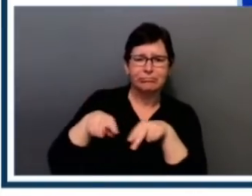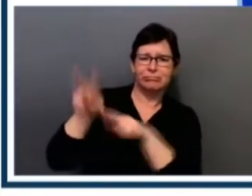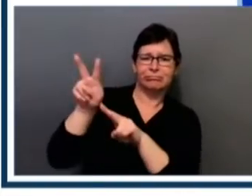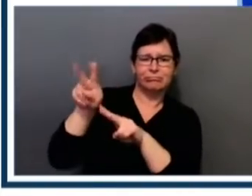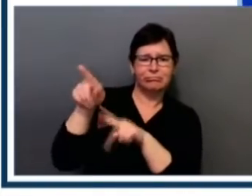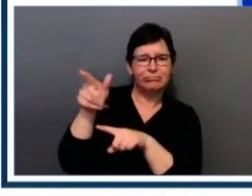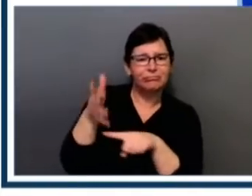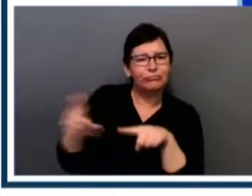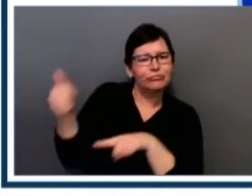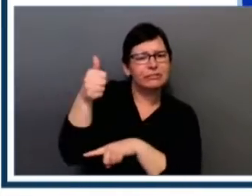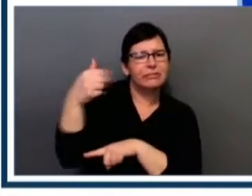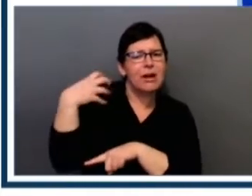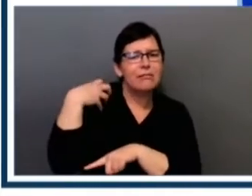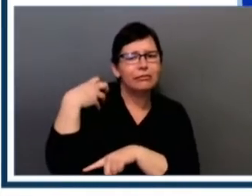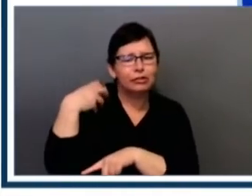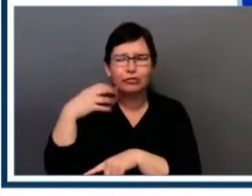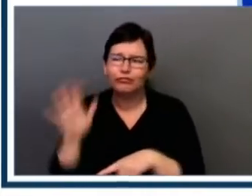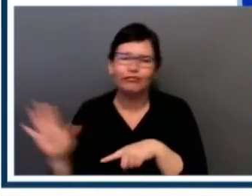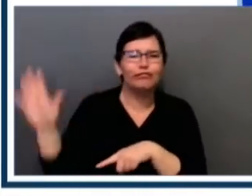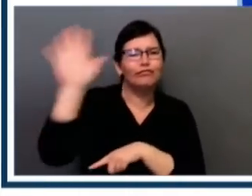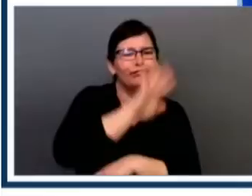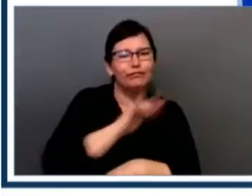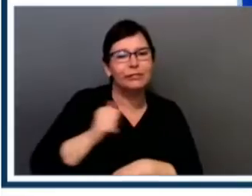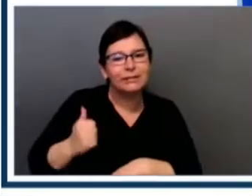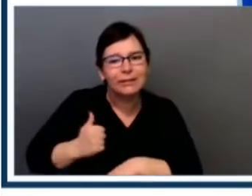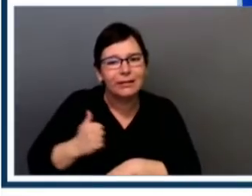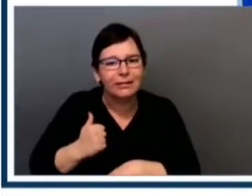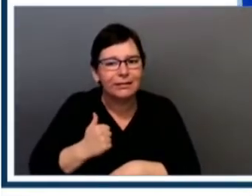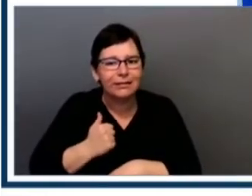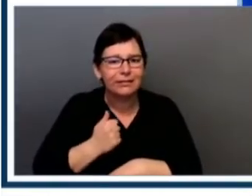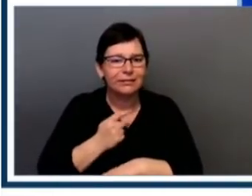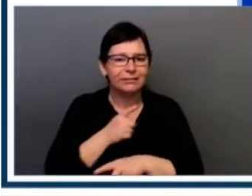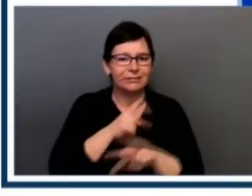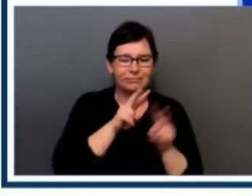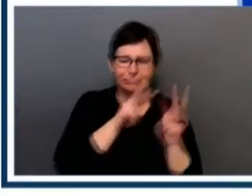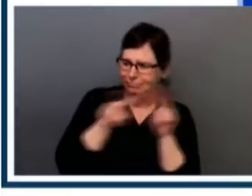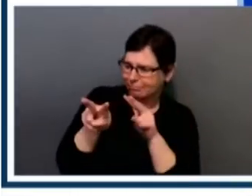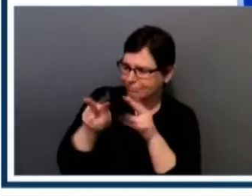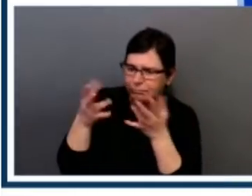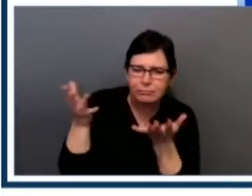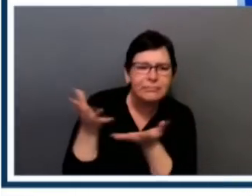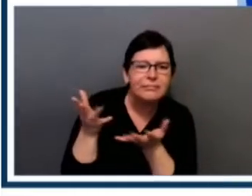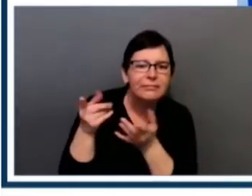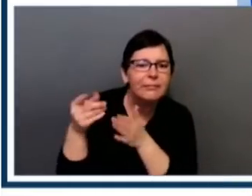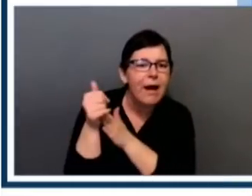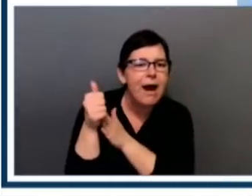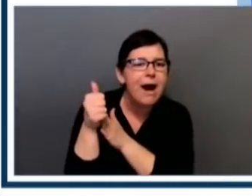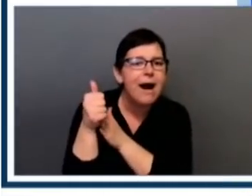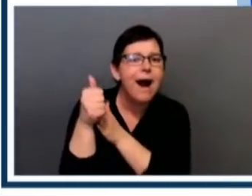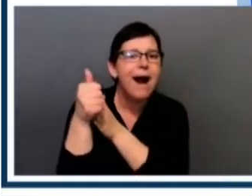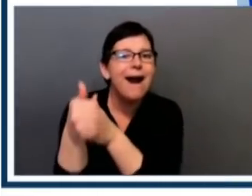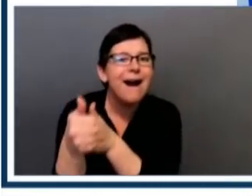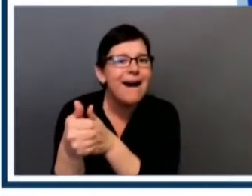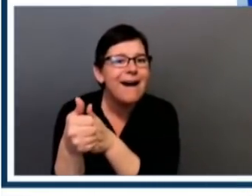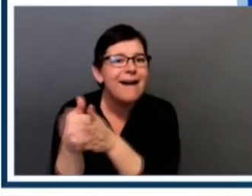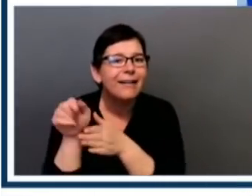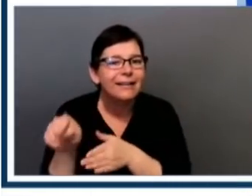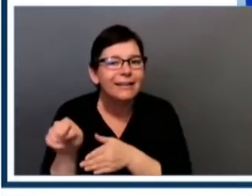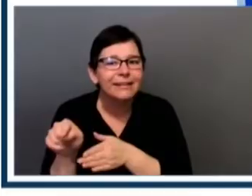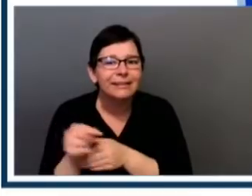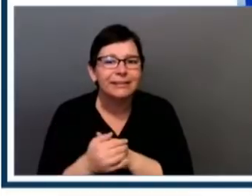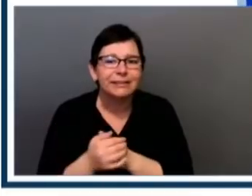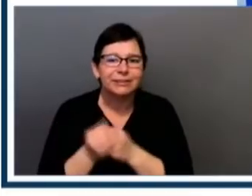the appreciation that I and that Nova Scotians have for your service, Dr. Strang, can't be